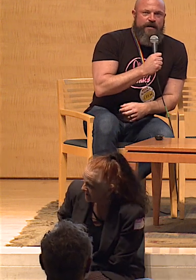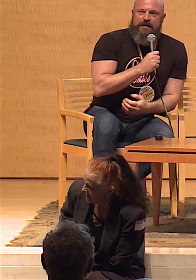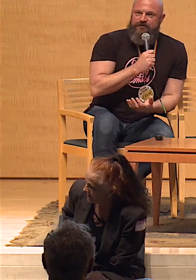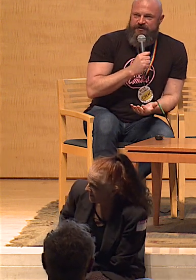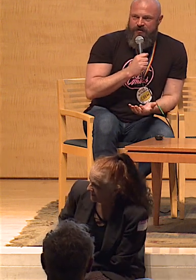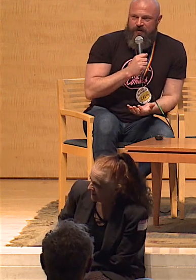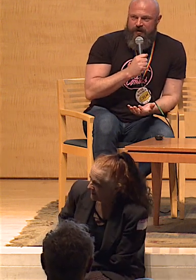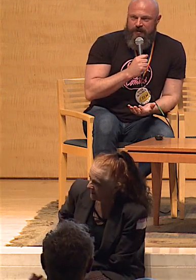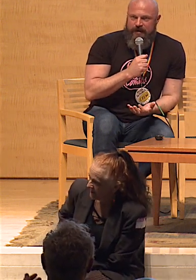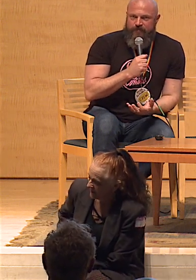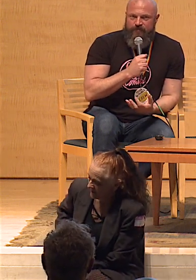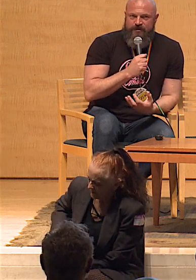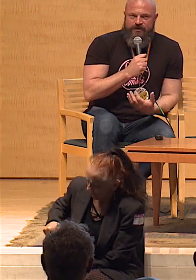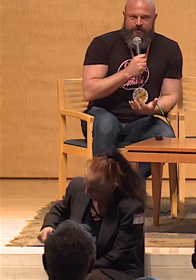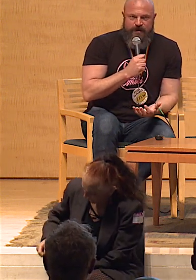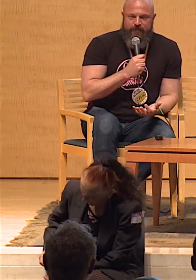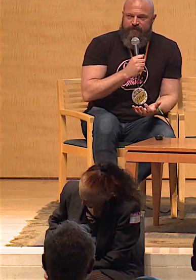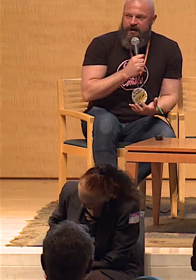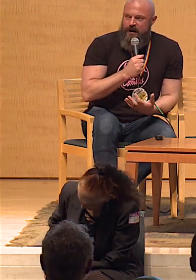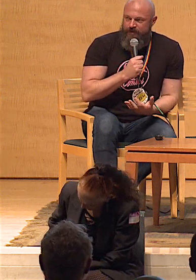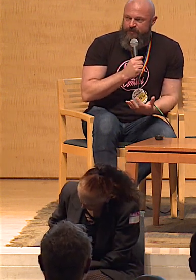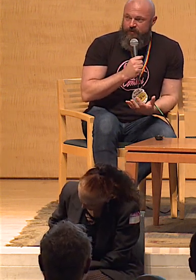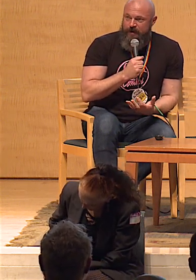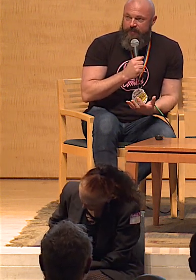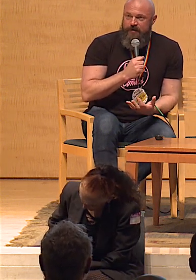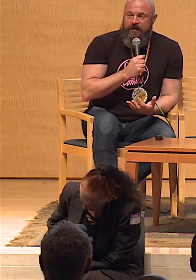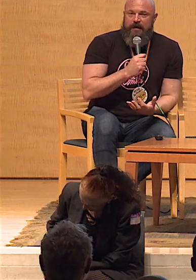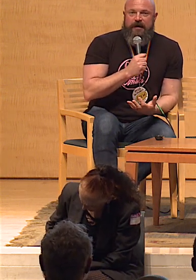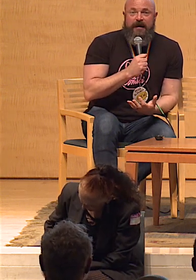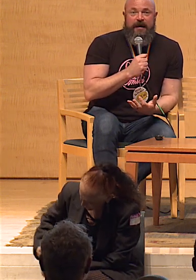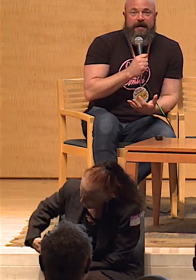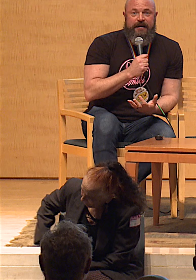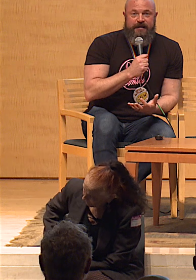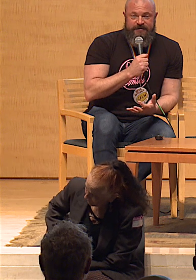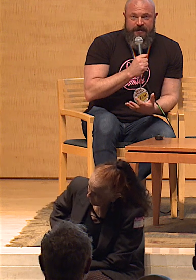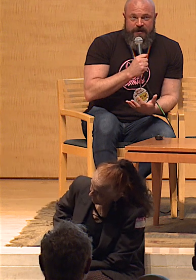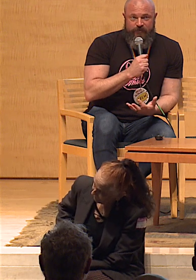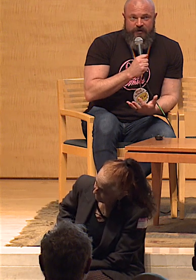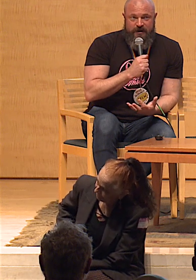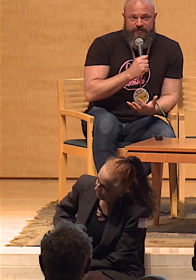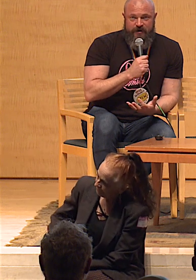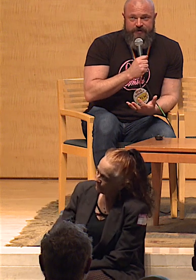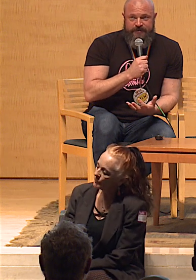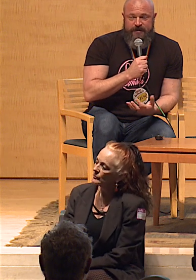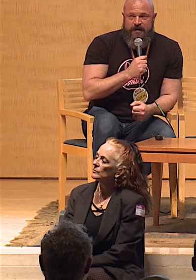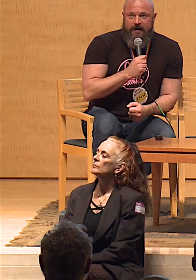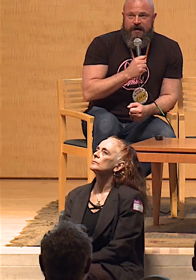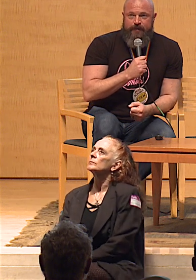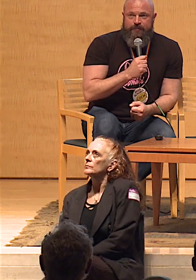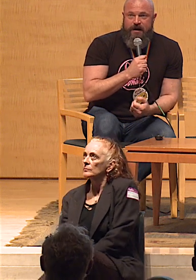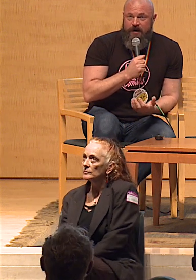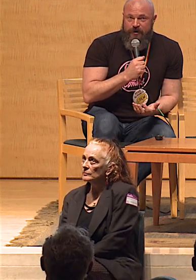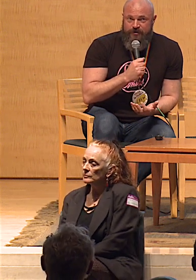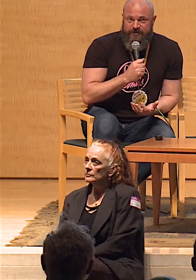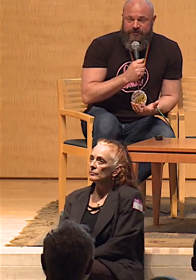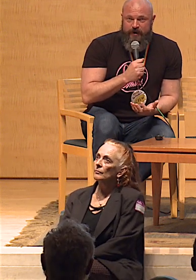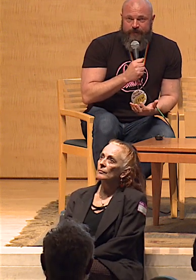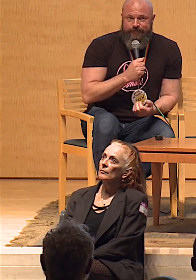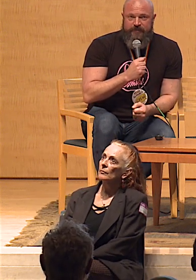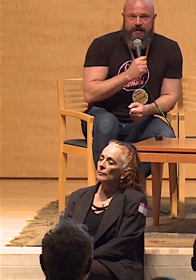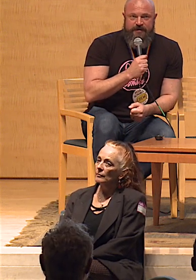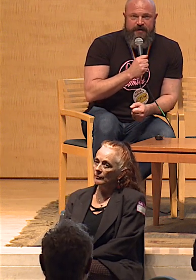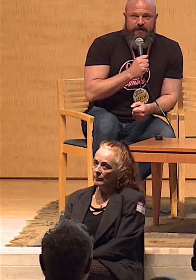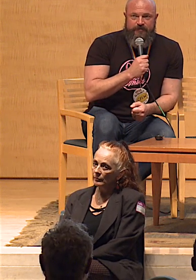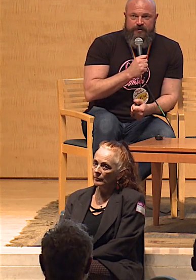So my name is Justin Hall. I'm the chair of the MFA in Comics program at California College of the Arts. I'm a cartoonist as